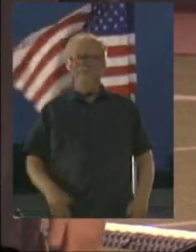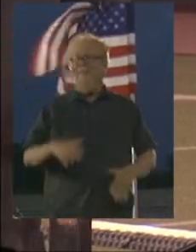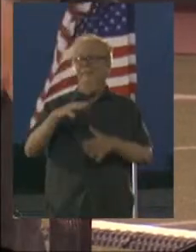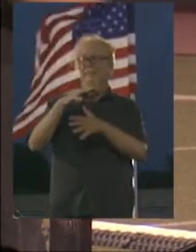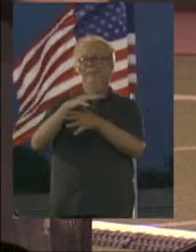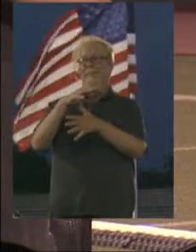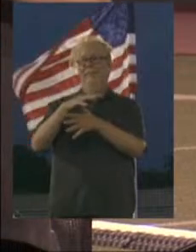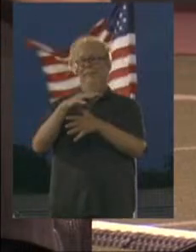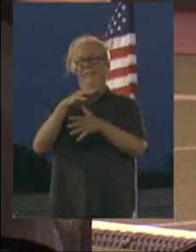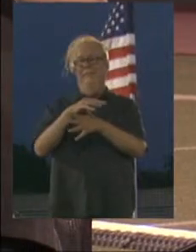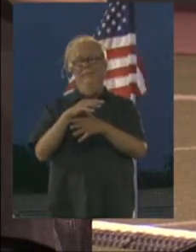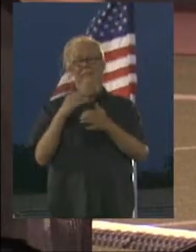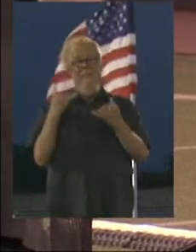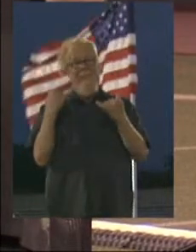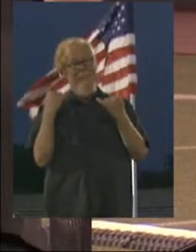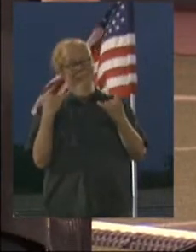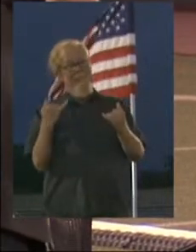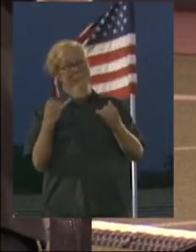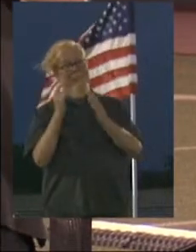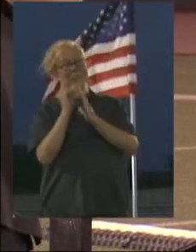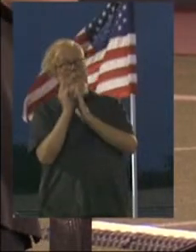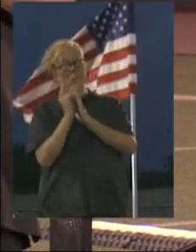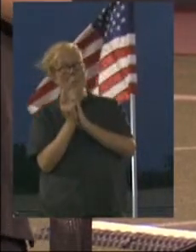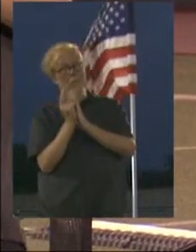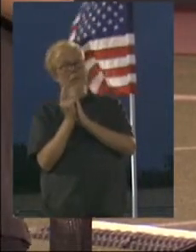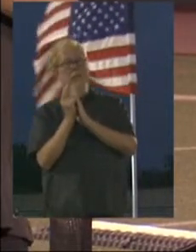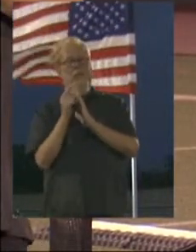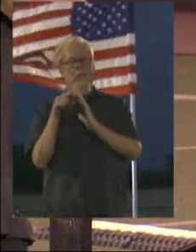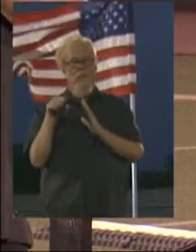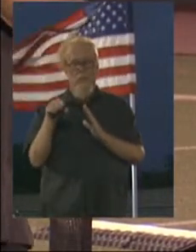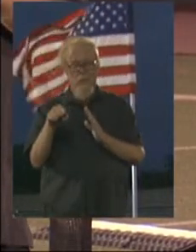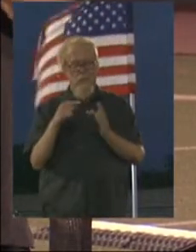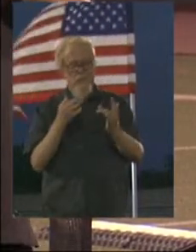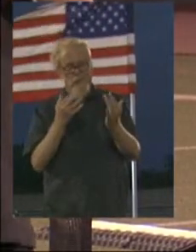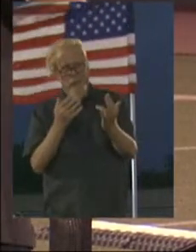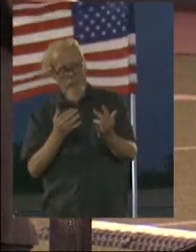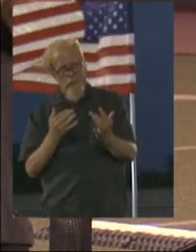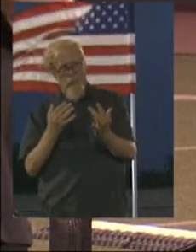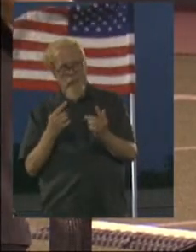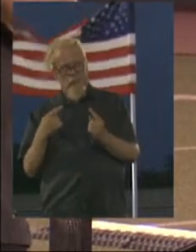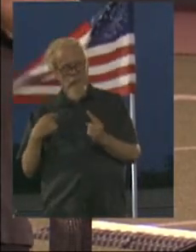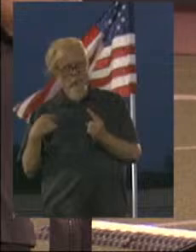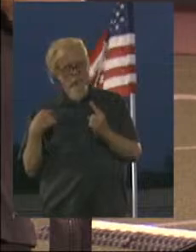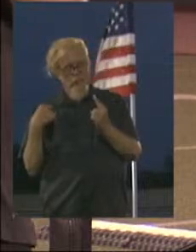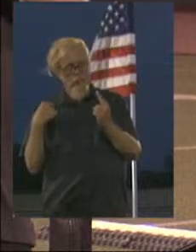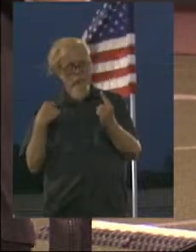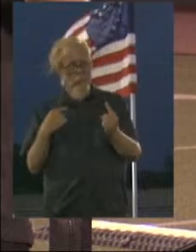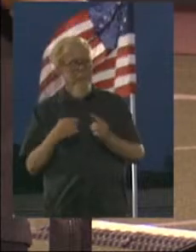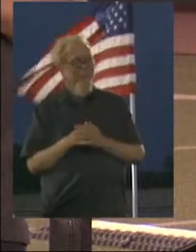Seniors, this is the moment your families and you have been waiting for.